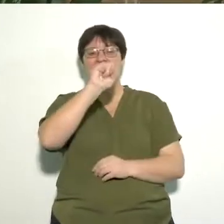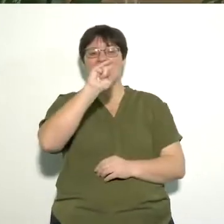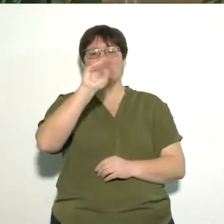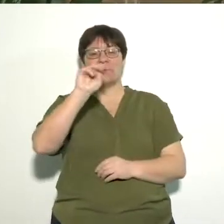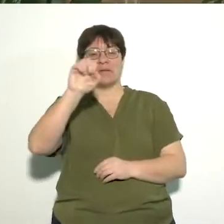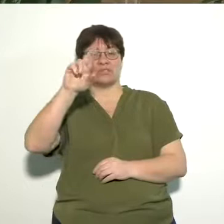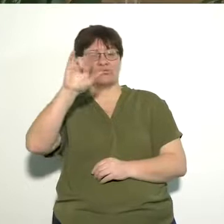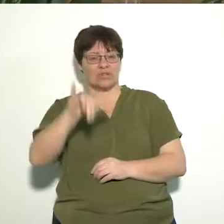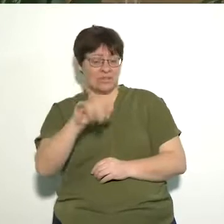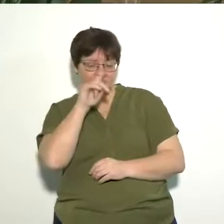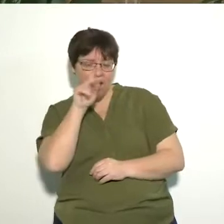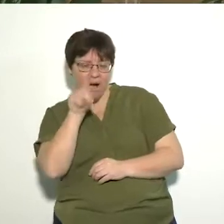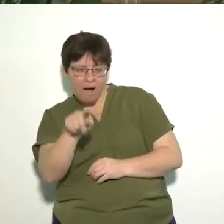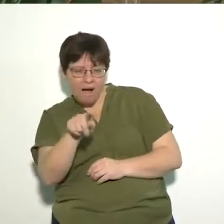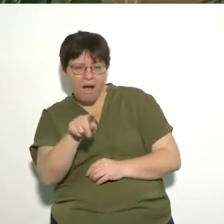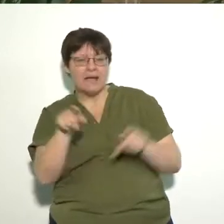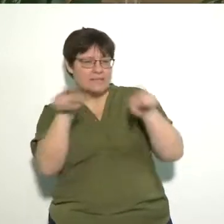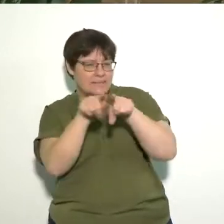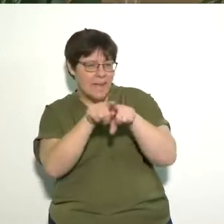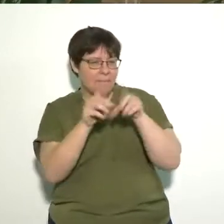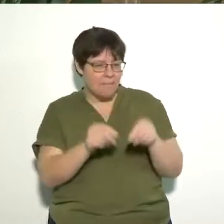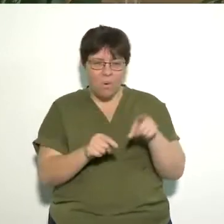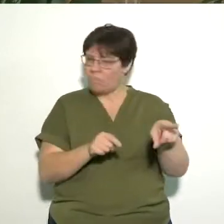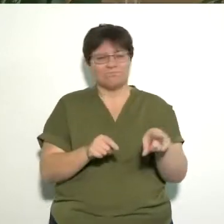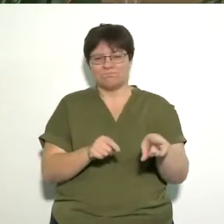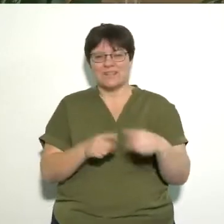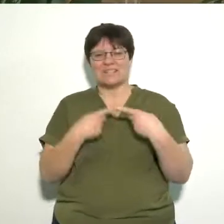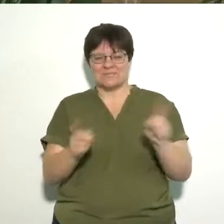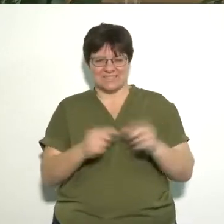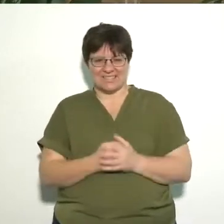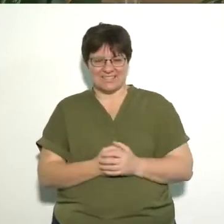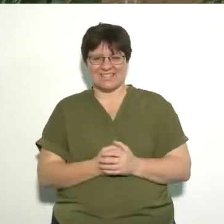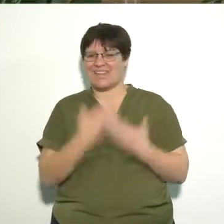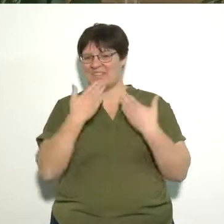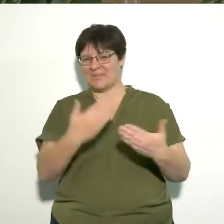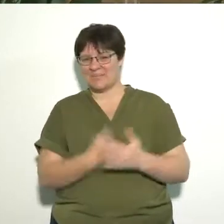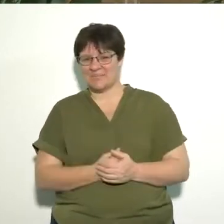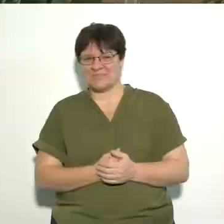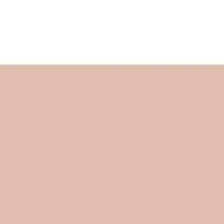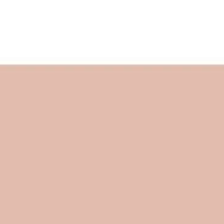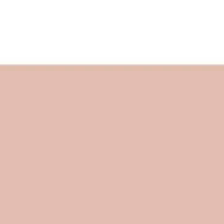symmetry and how to make a learning tool for symmetry. Thank you.